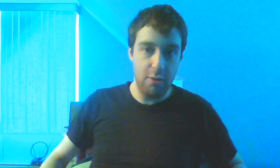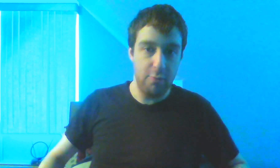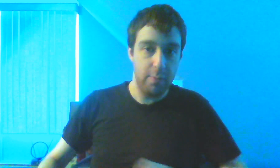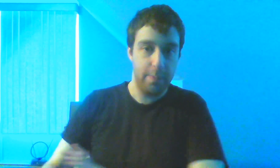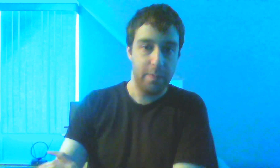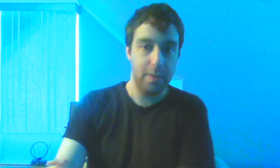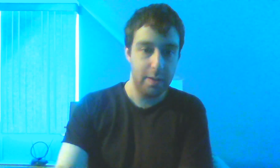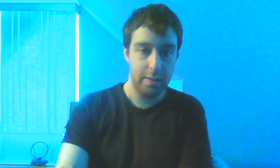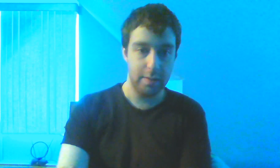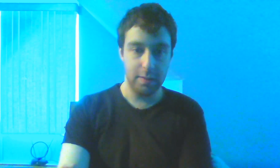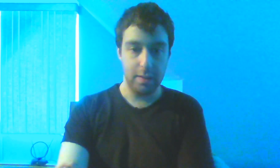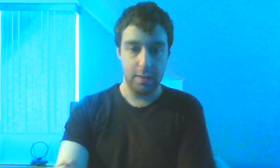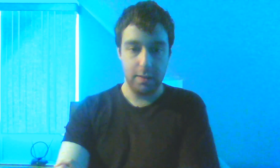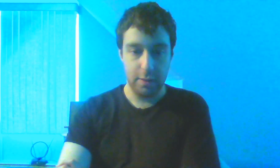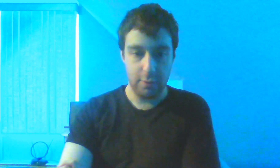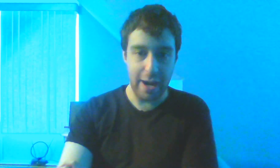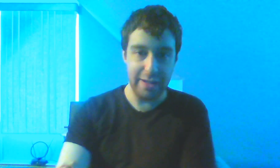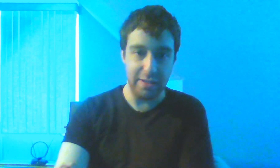You know?